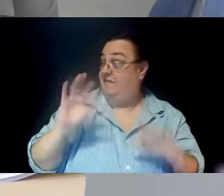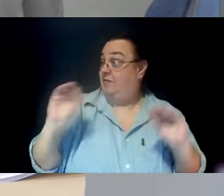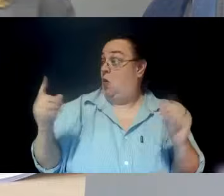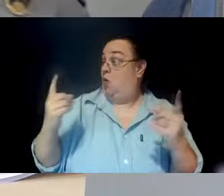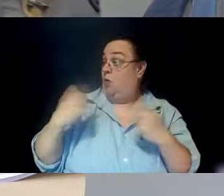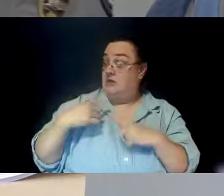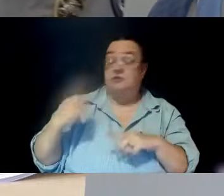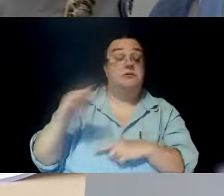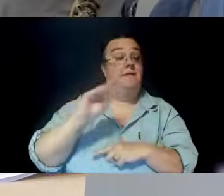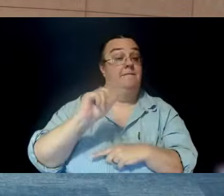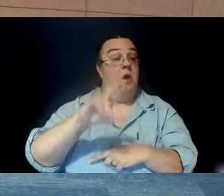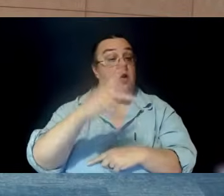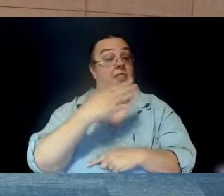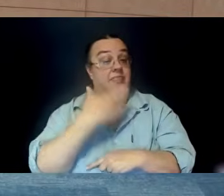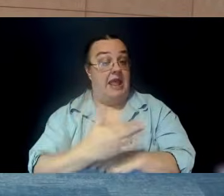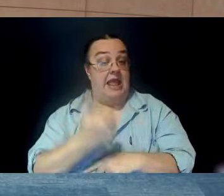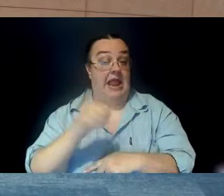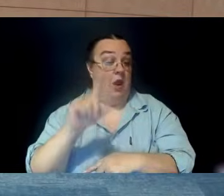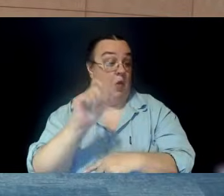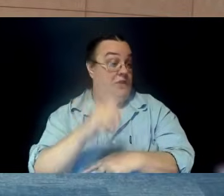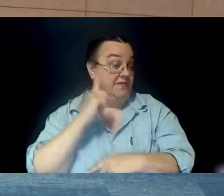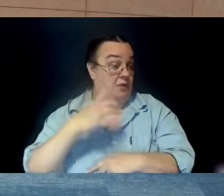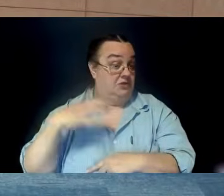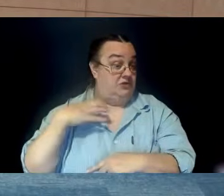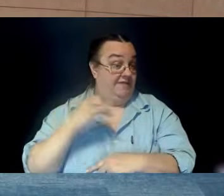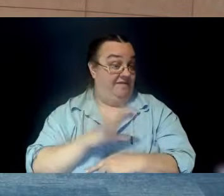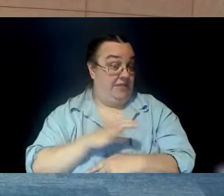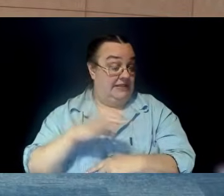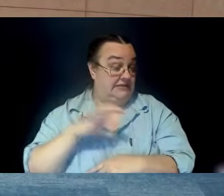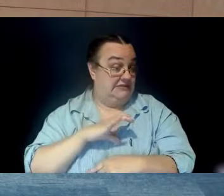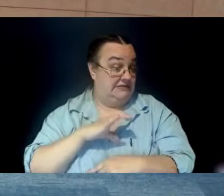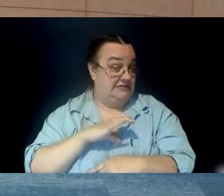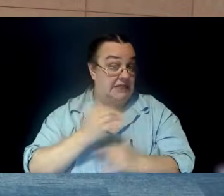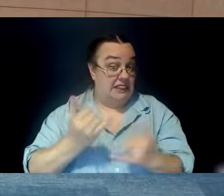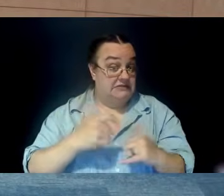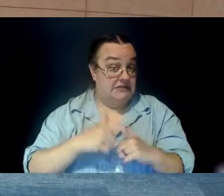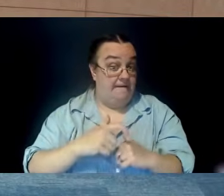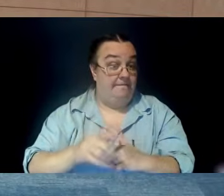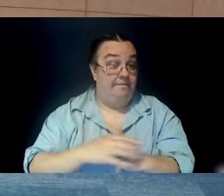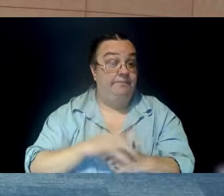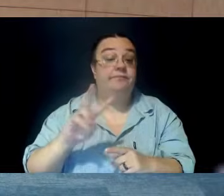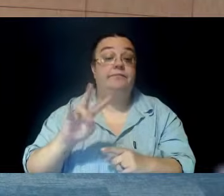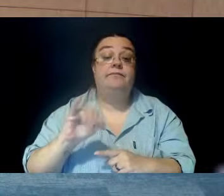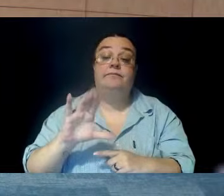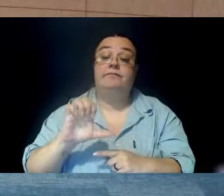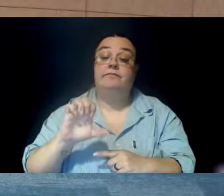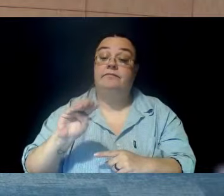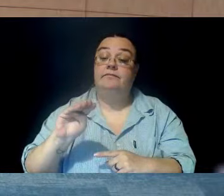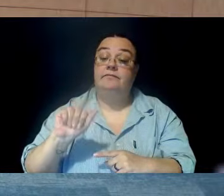Council, any questions for the Chief of Police? Okay. Vice Mayor.